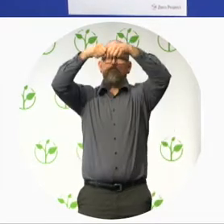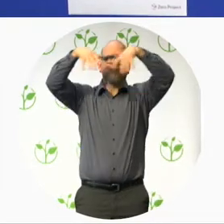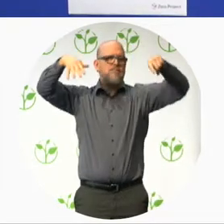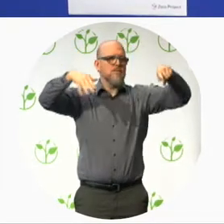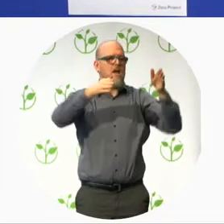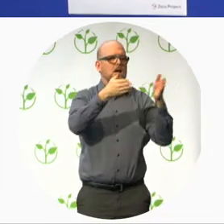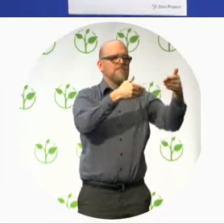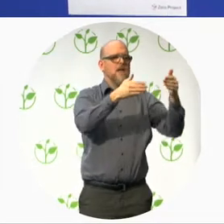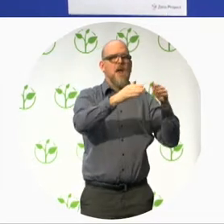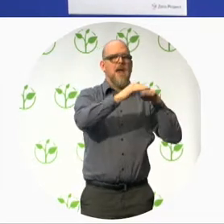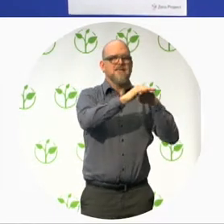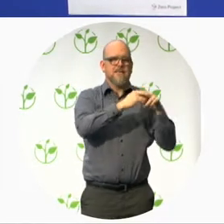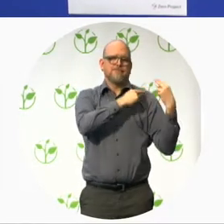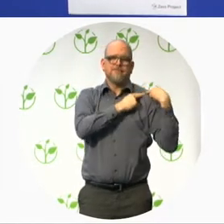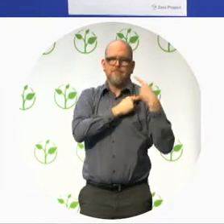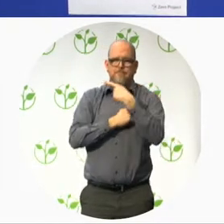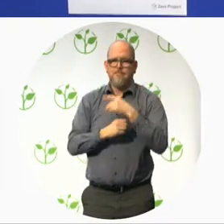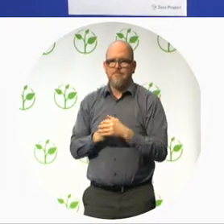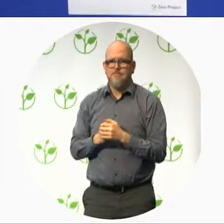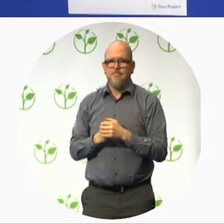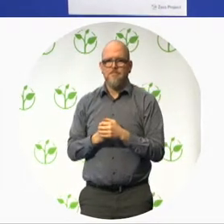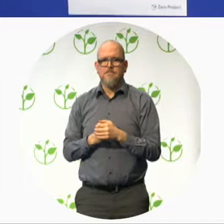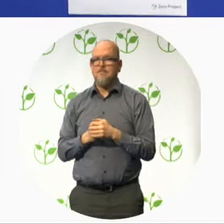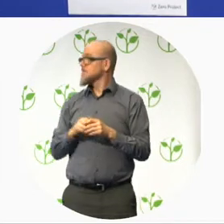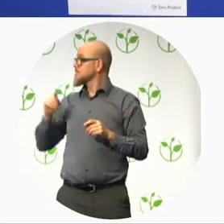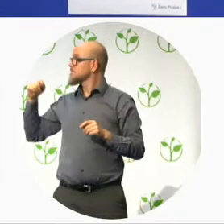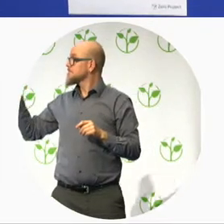to disappoint, I'm not the author. That's why I put the M in the middle.